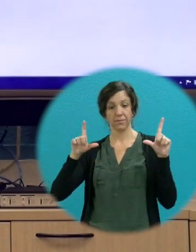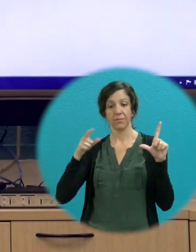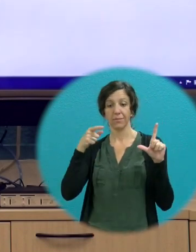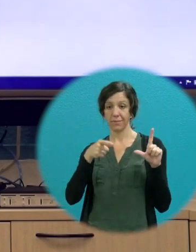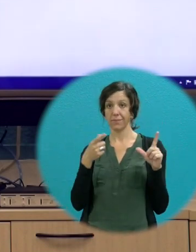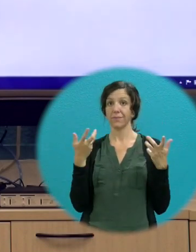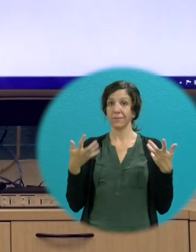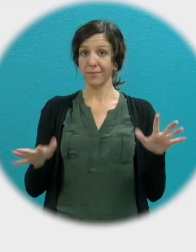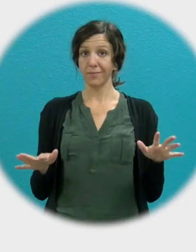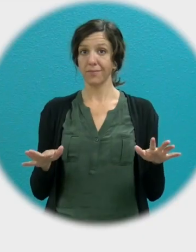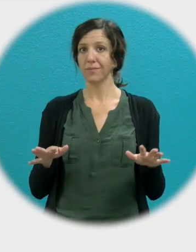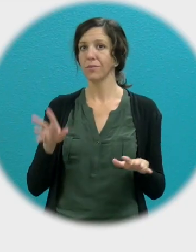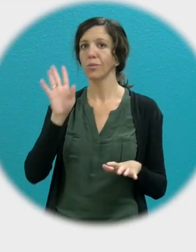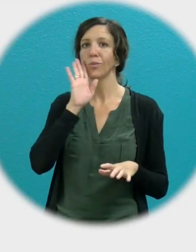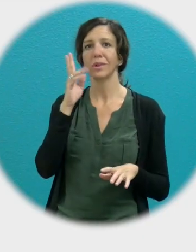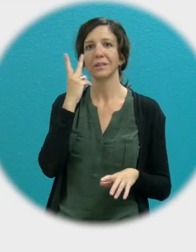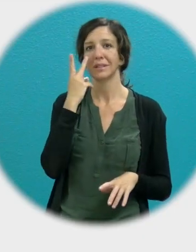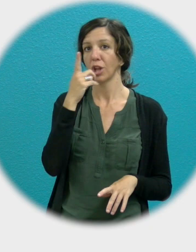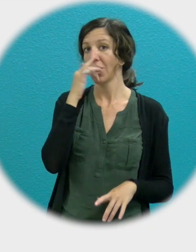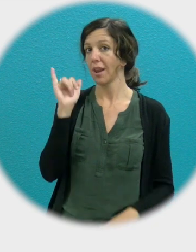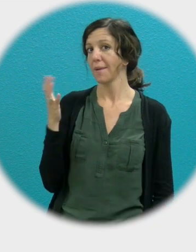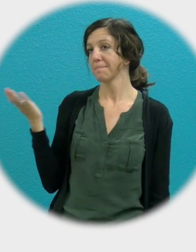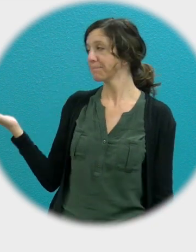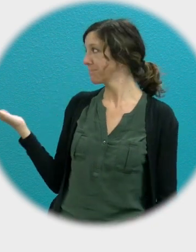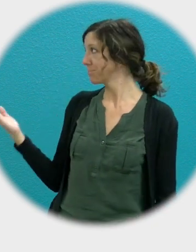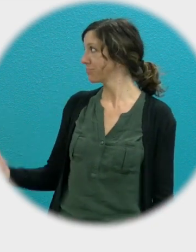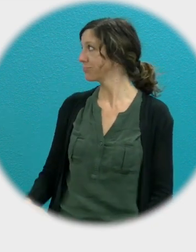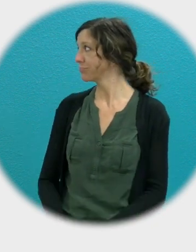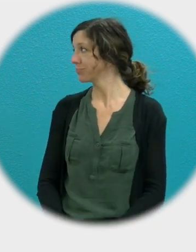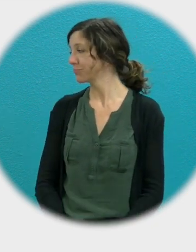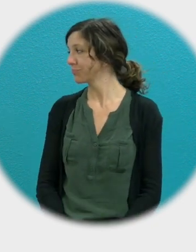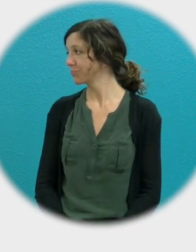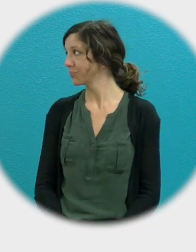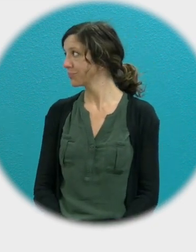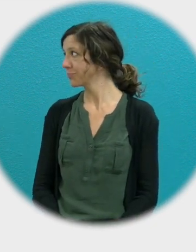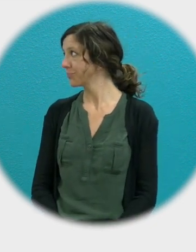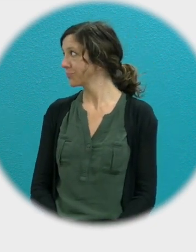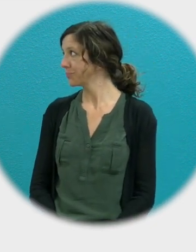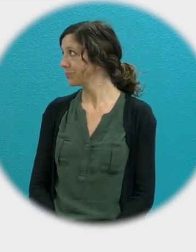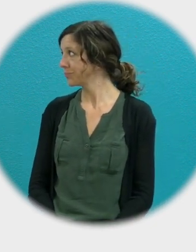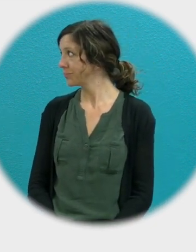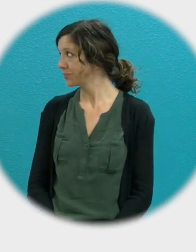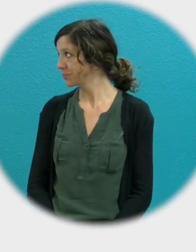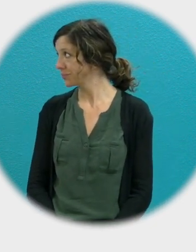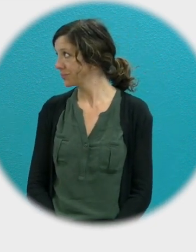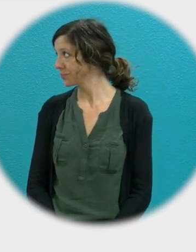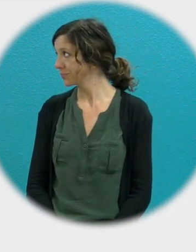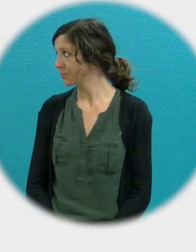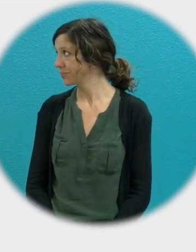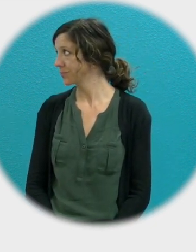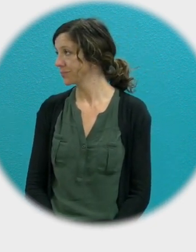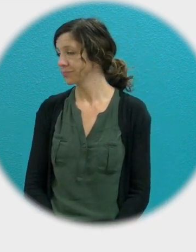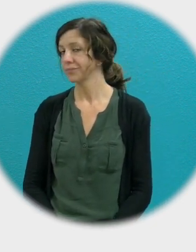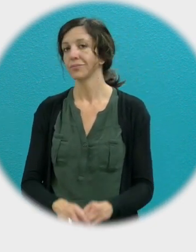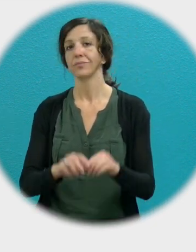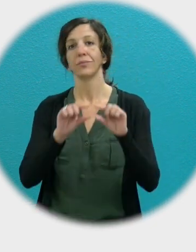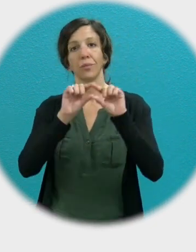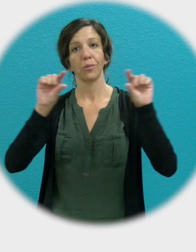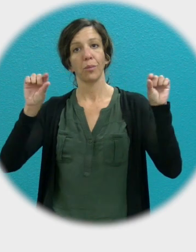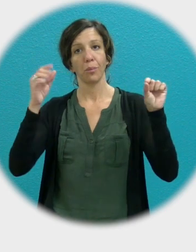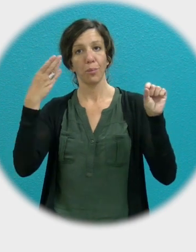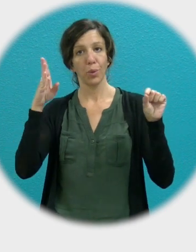inbox, this is what it will look like. So you will click on the link and then you will say